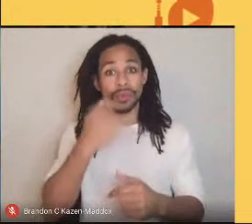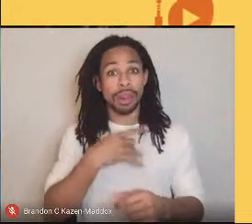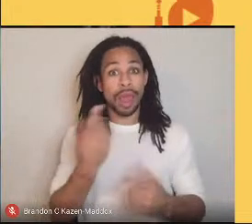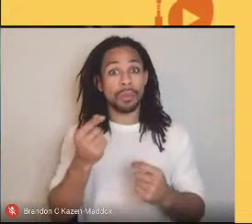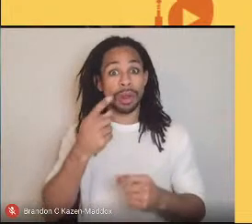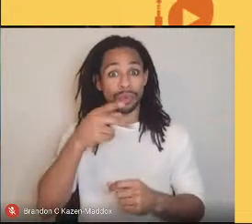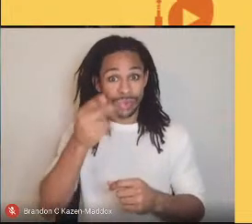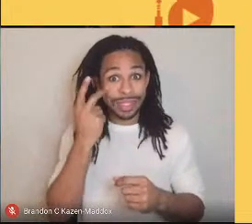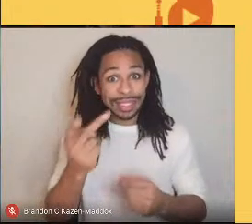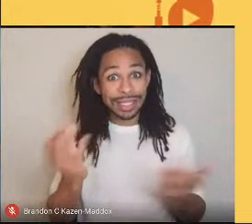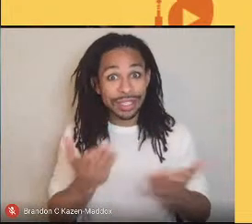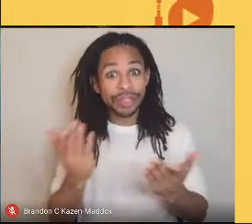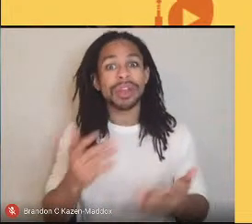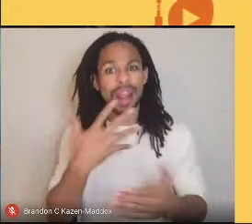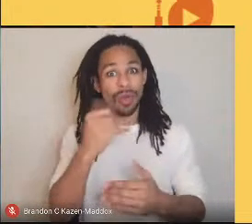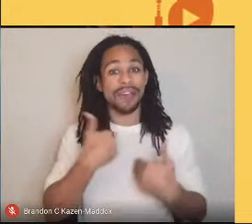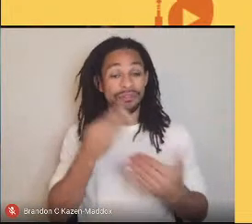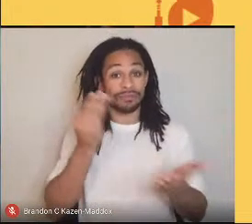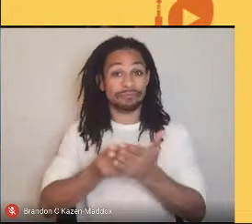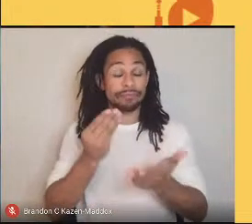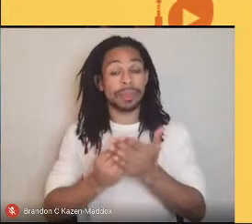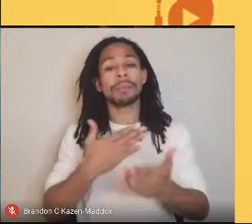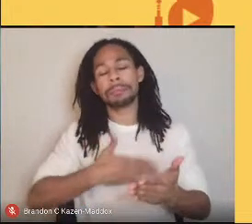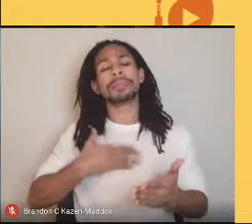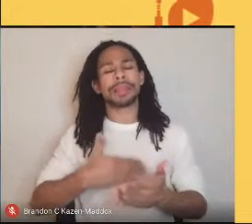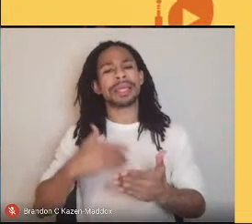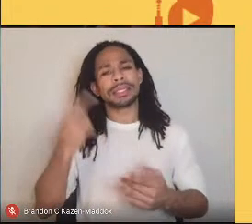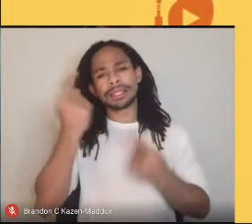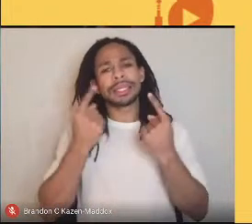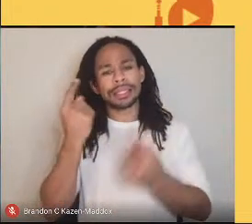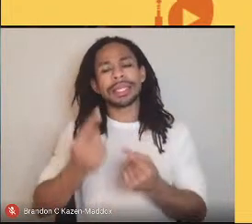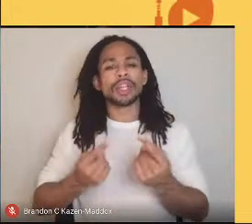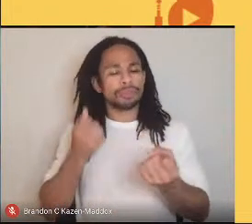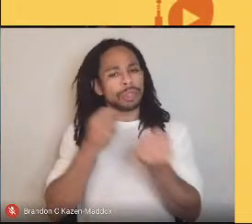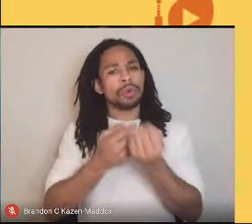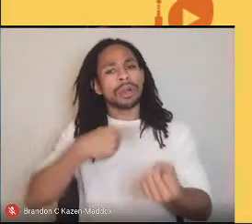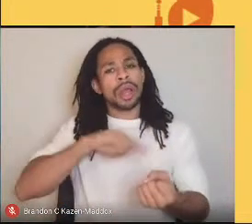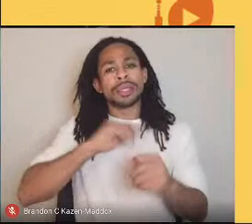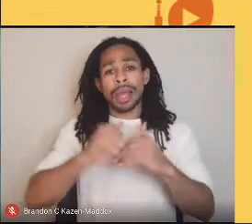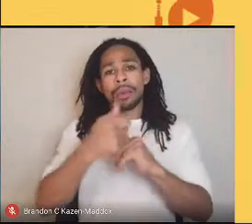you have the means, please consider supporting us on Patreon at